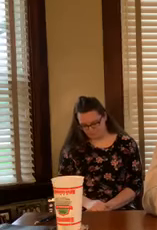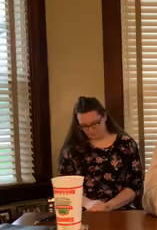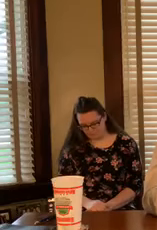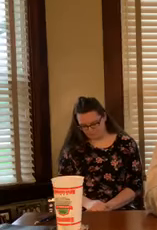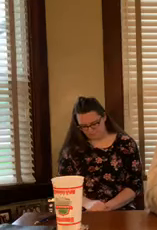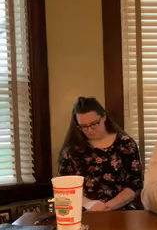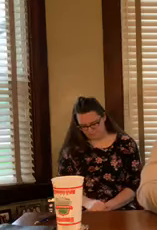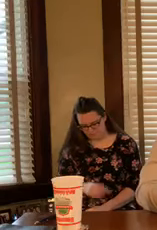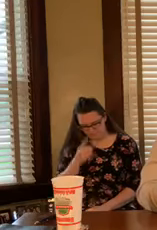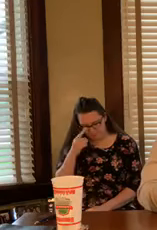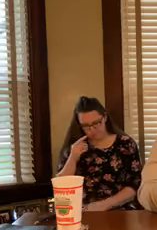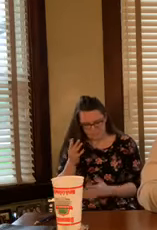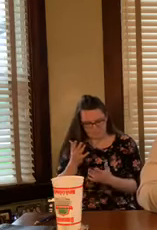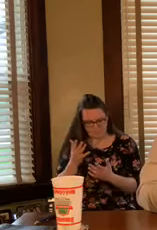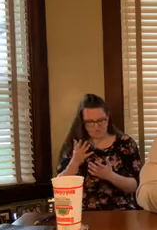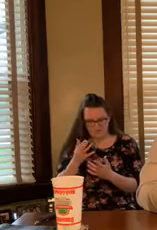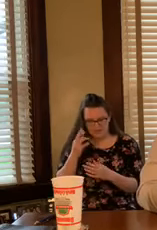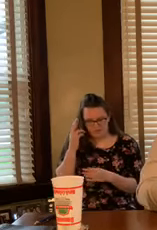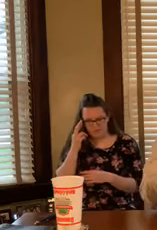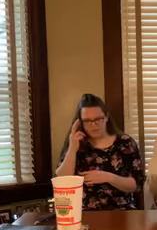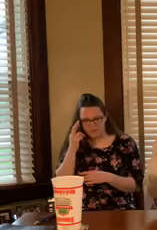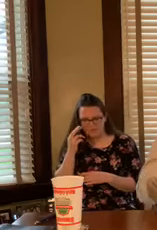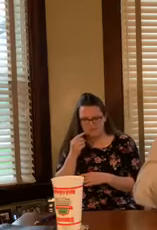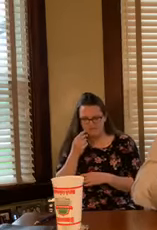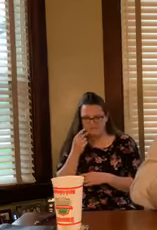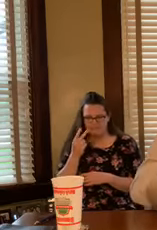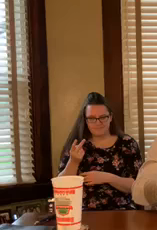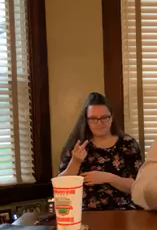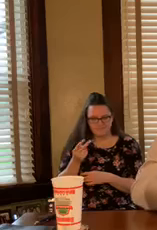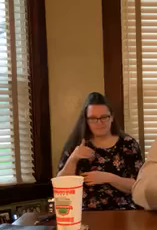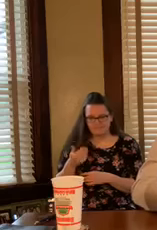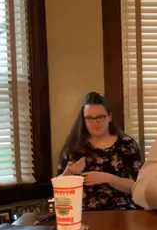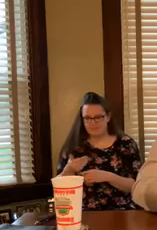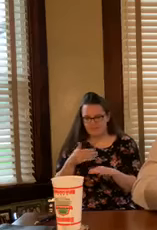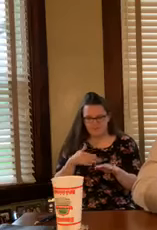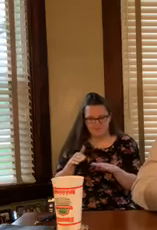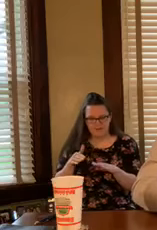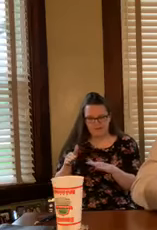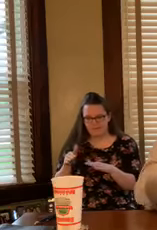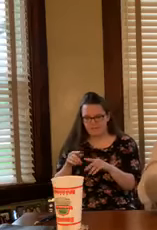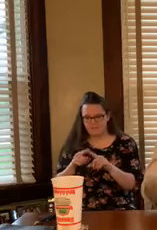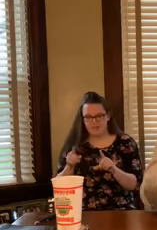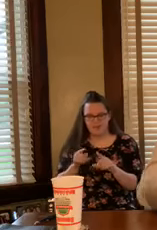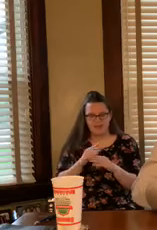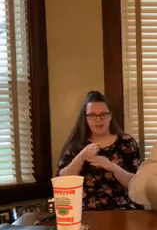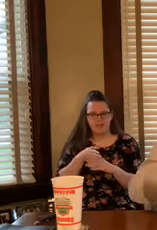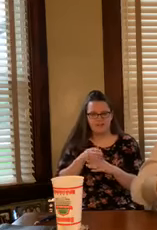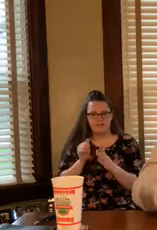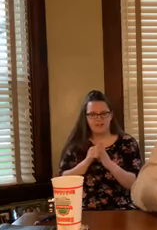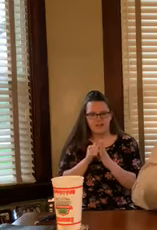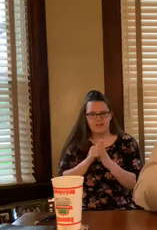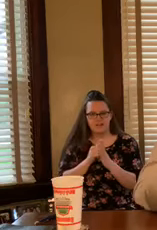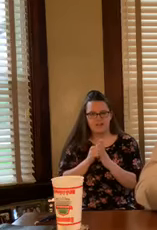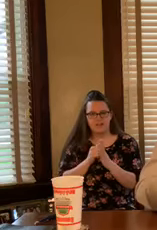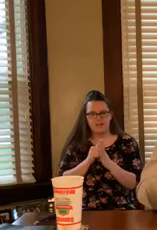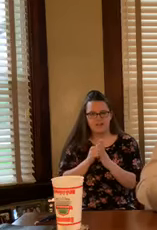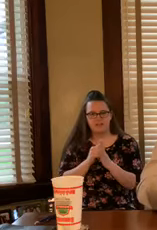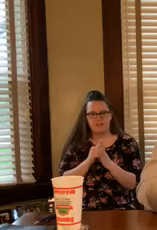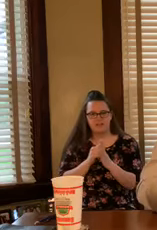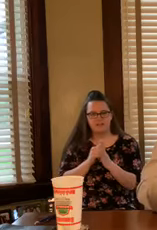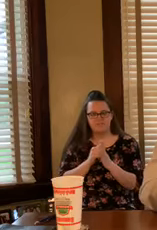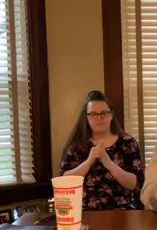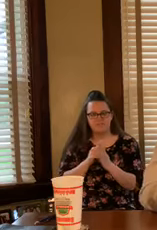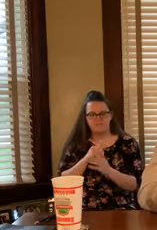For whatever reasons, they saw me coming up the walk. I saw them, but after knocking and after ringing and after calling their